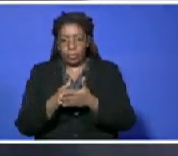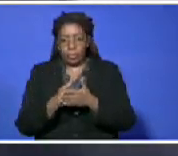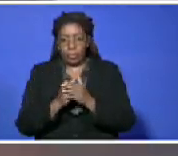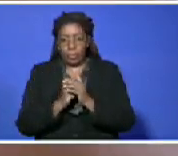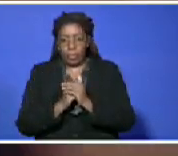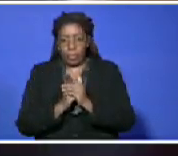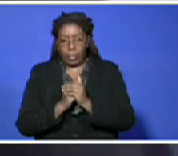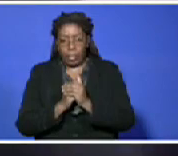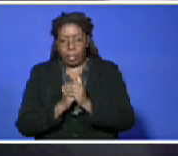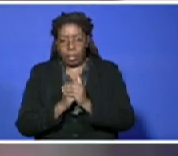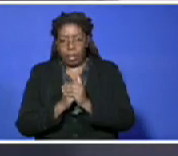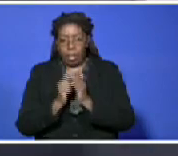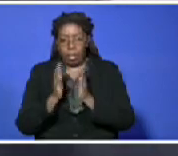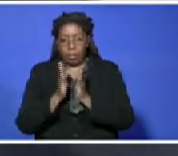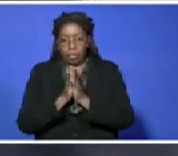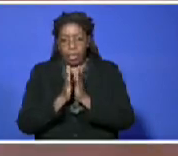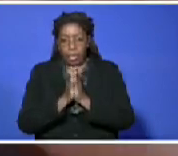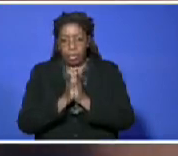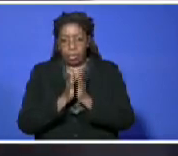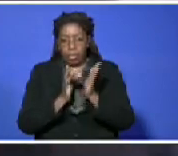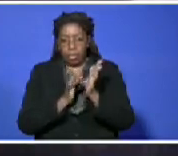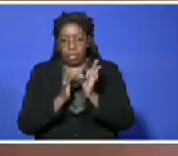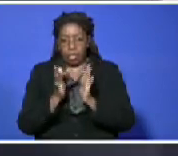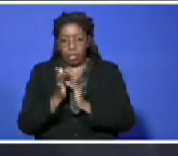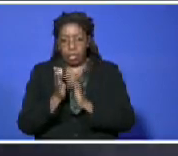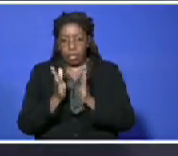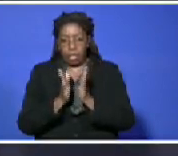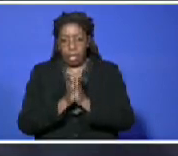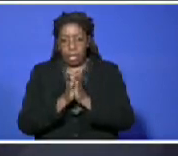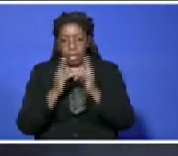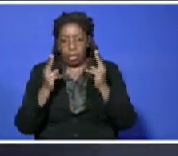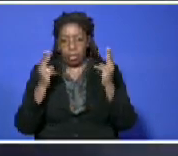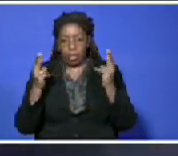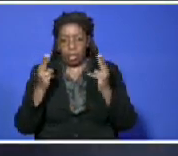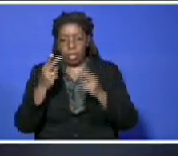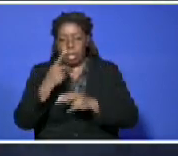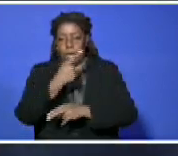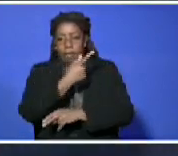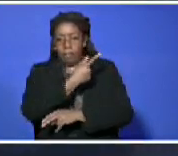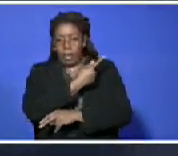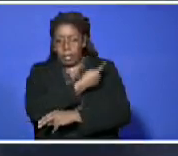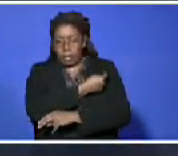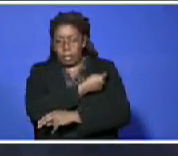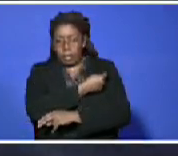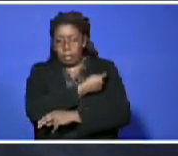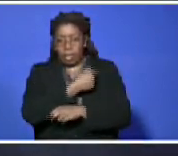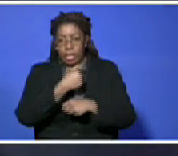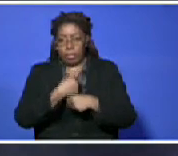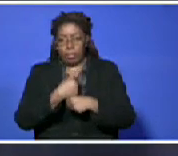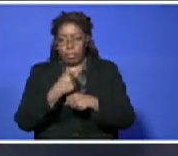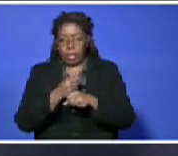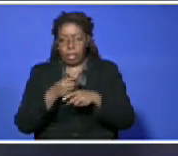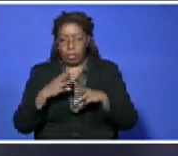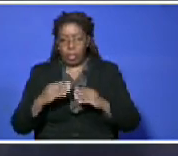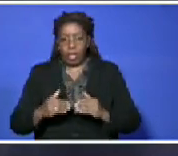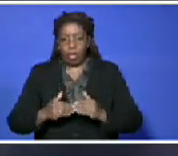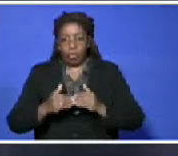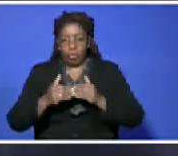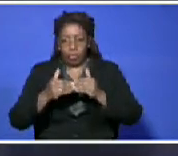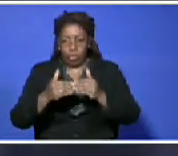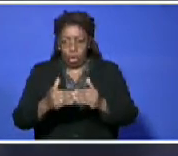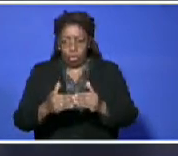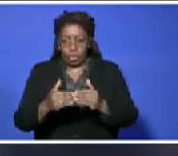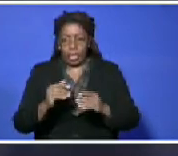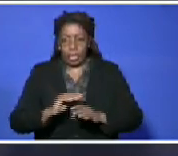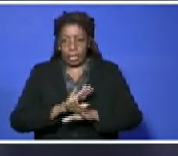Mary, Praise Jesus, Hallelujah vaccine, which makes the way forward a lot clearer.